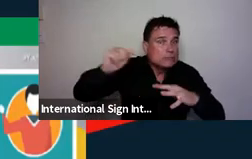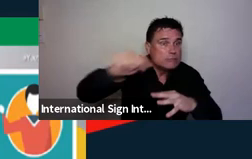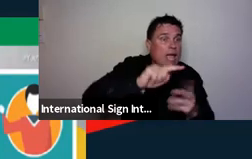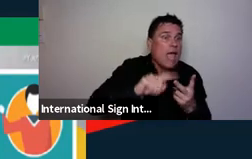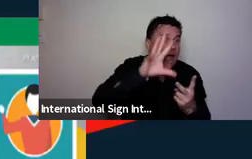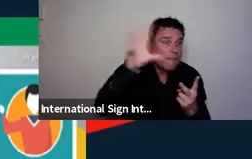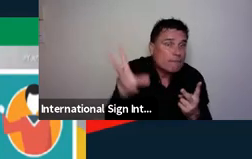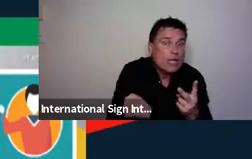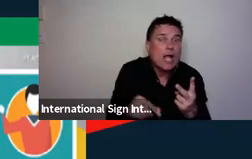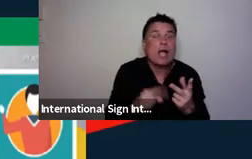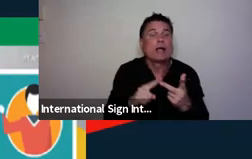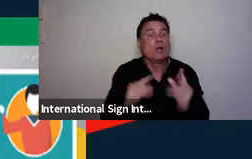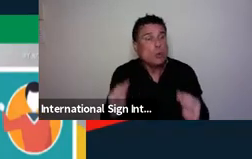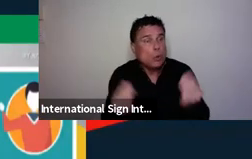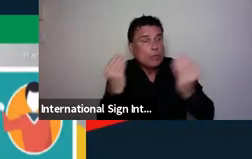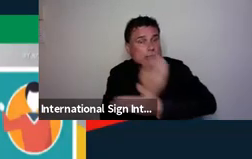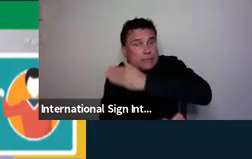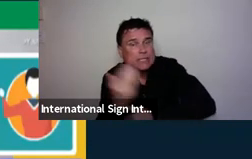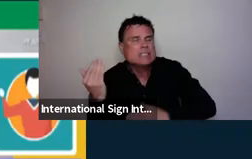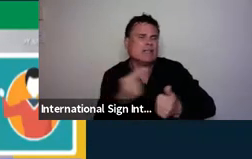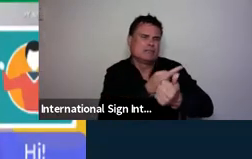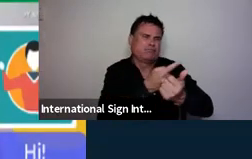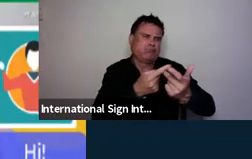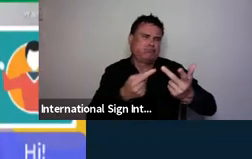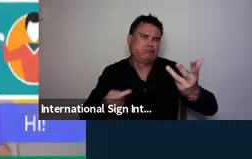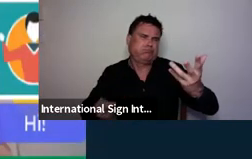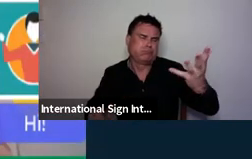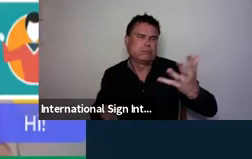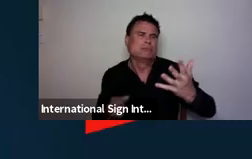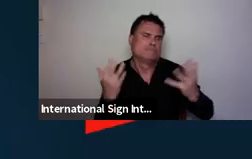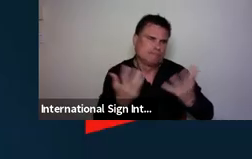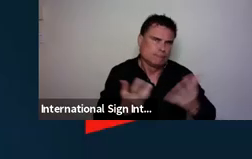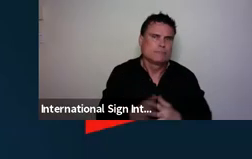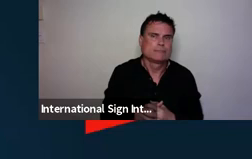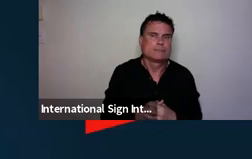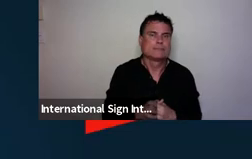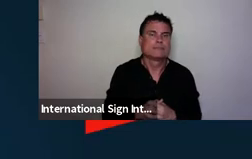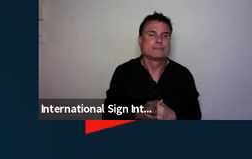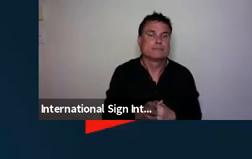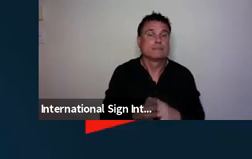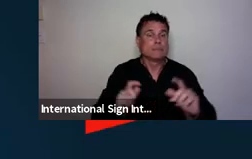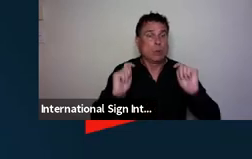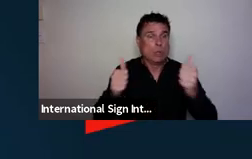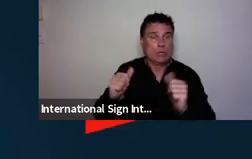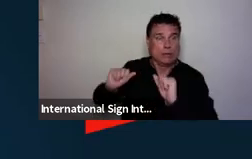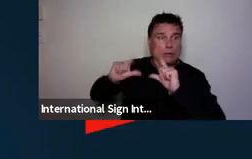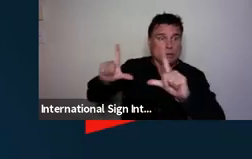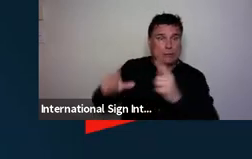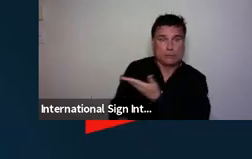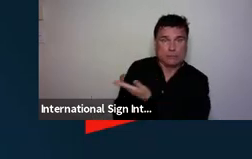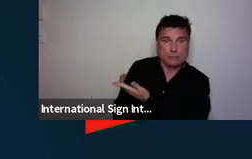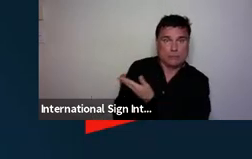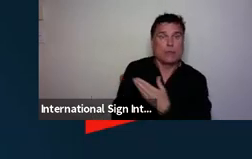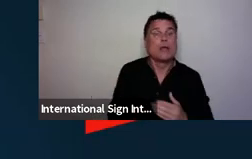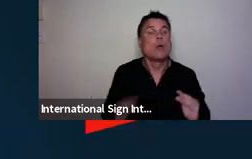Next slide, please. So very quickly, I would just like to share some examples of how young people are contributing themselves